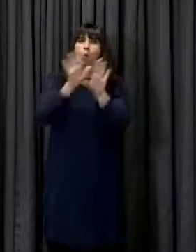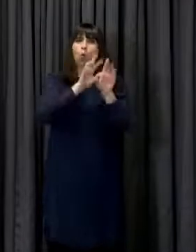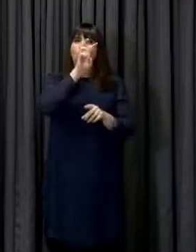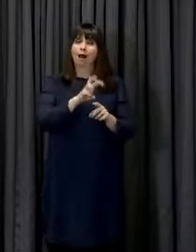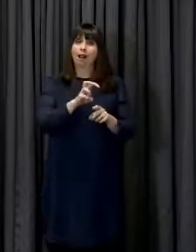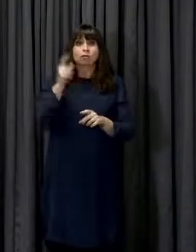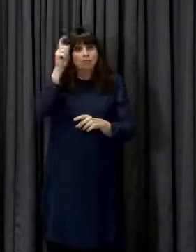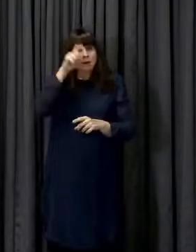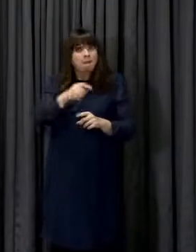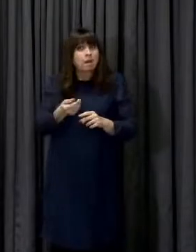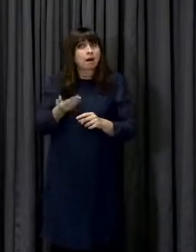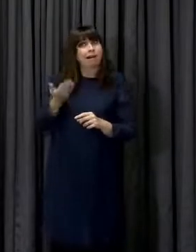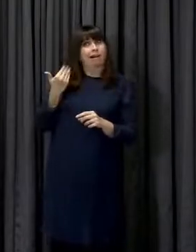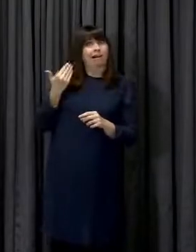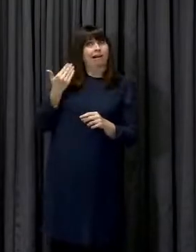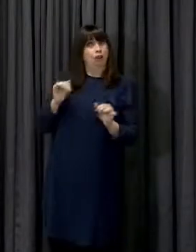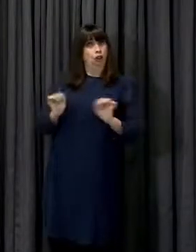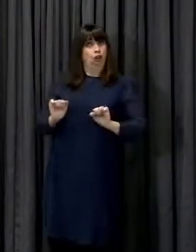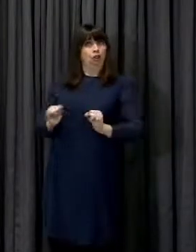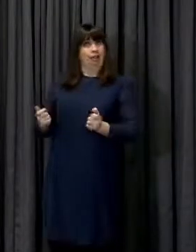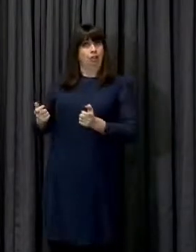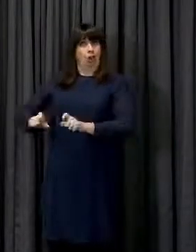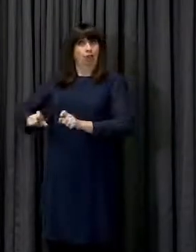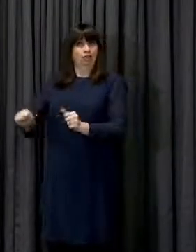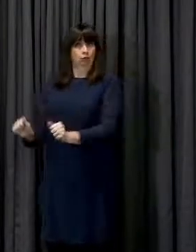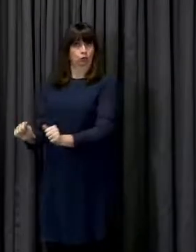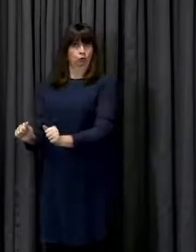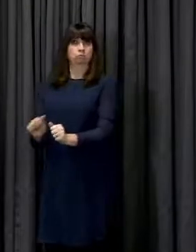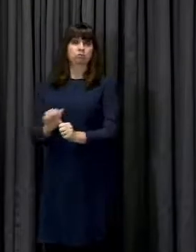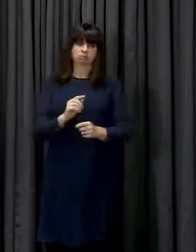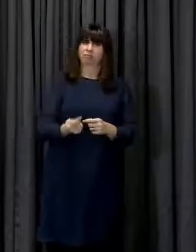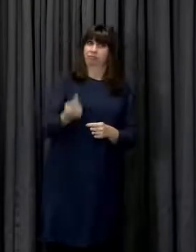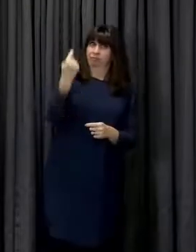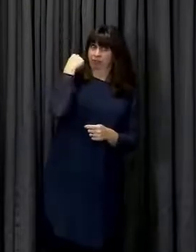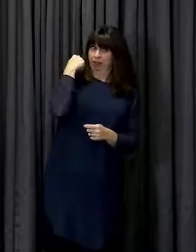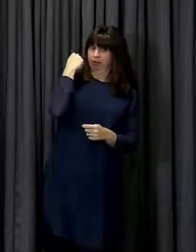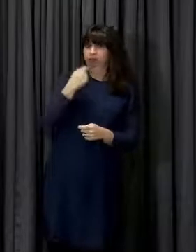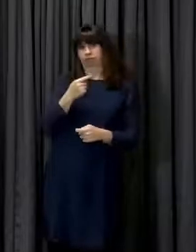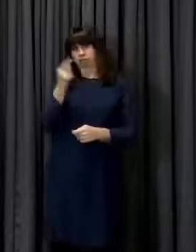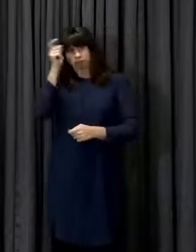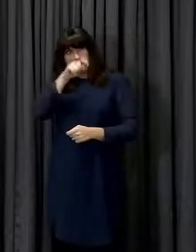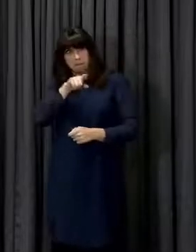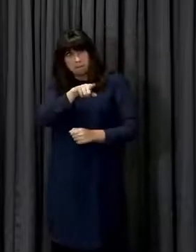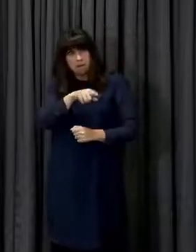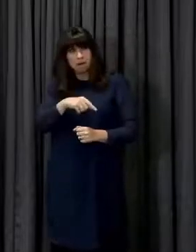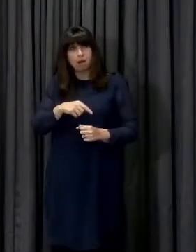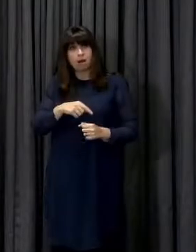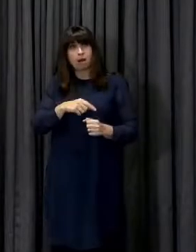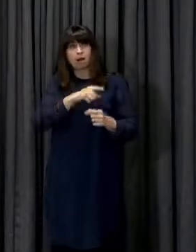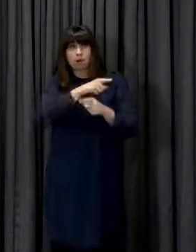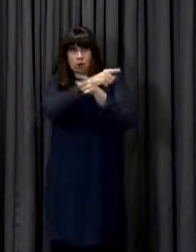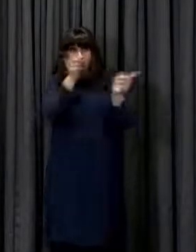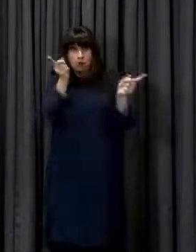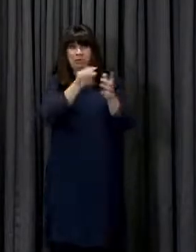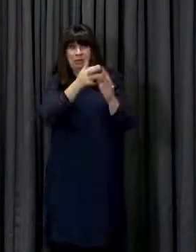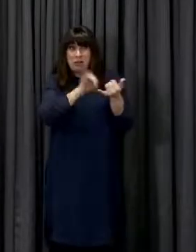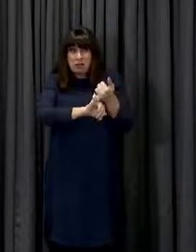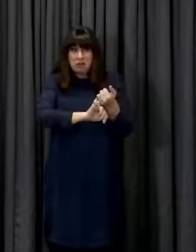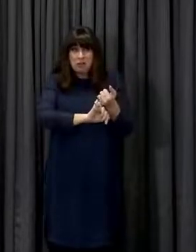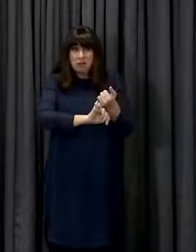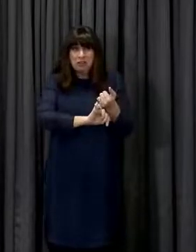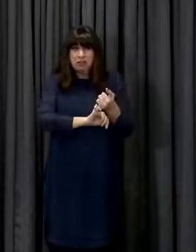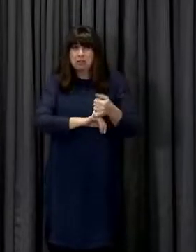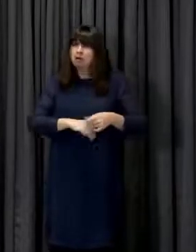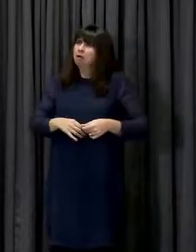break we had many conversations and interviews that I did in this very setting where you and other colleagues from the press were